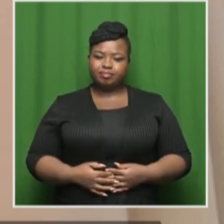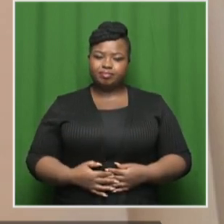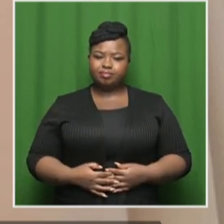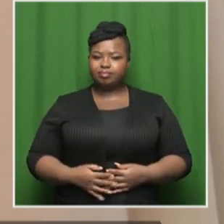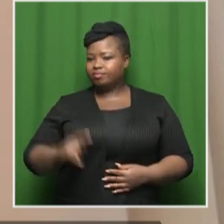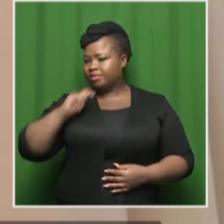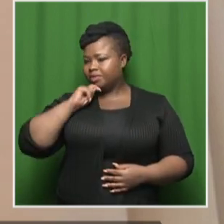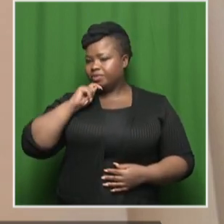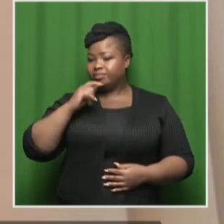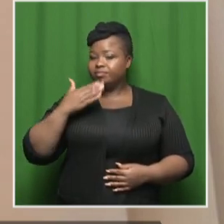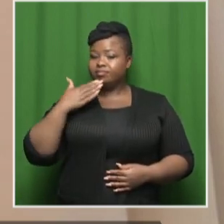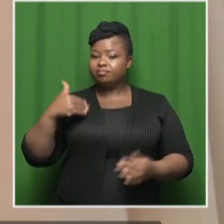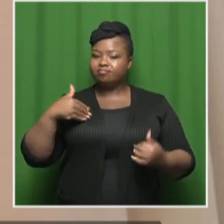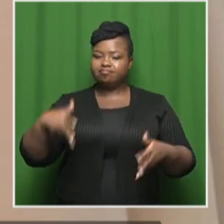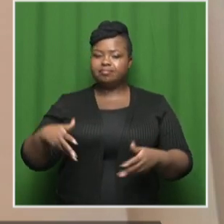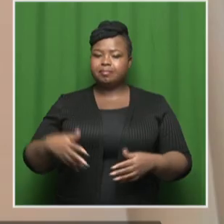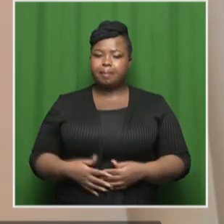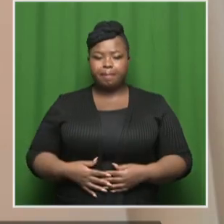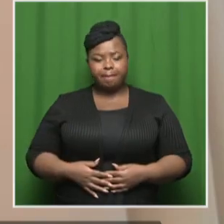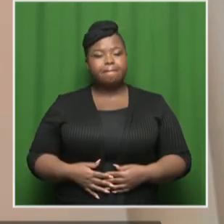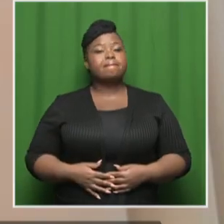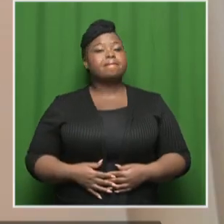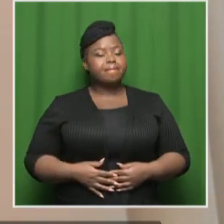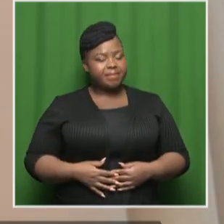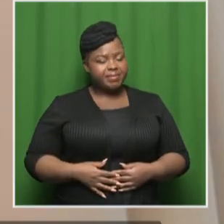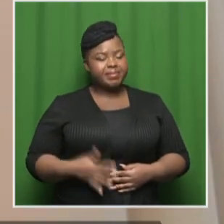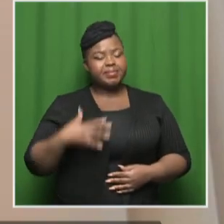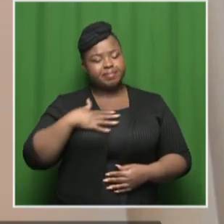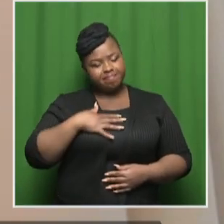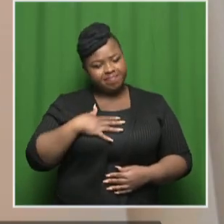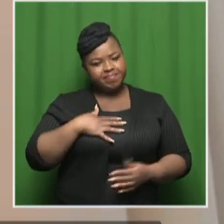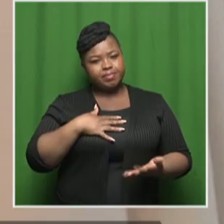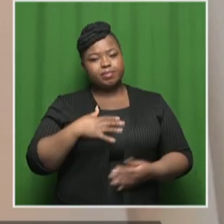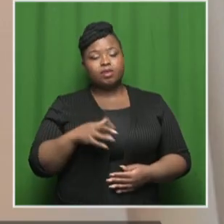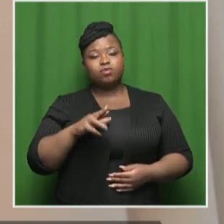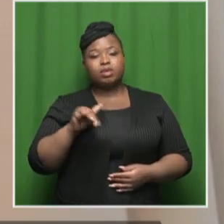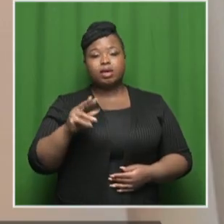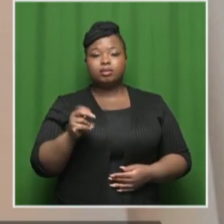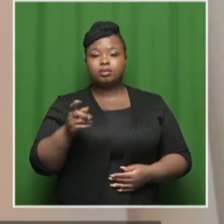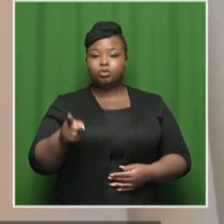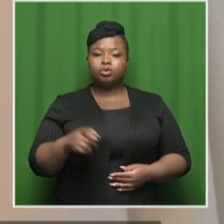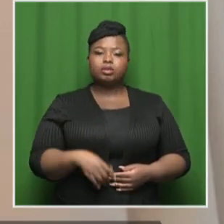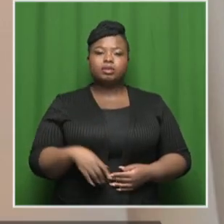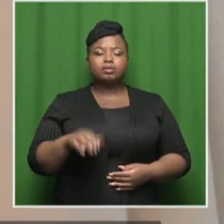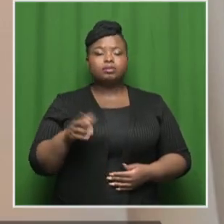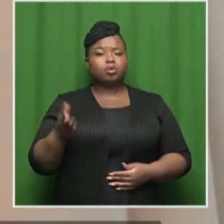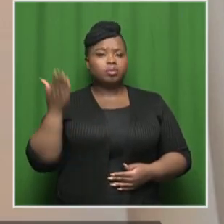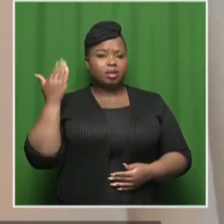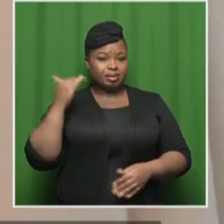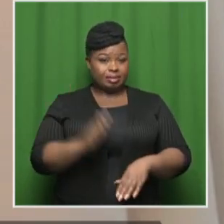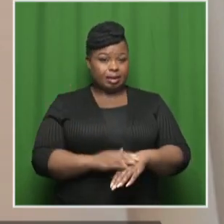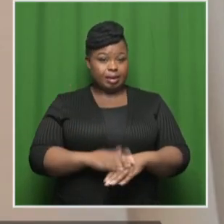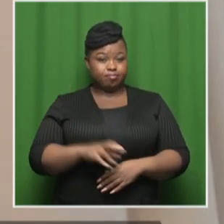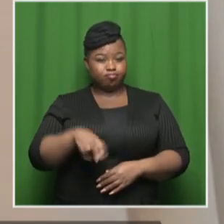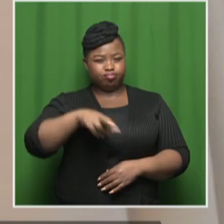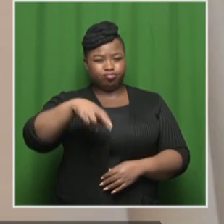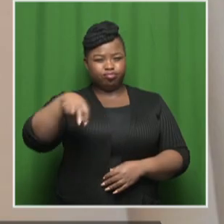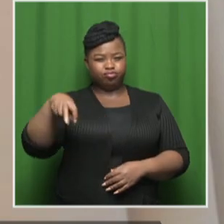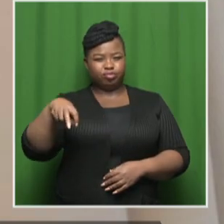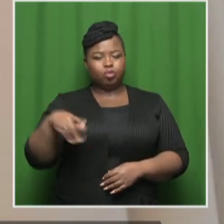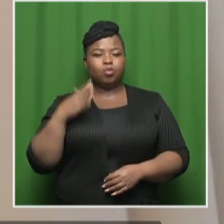Yeah, good morning, and thank you for the invitation. Absolutely, a pleasure. Now, Rian, you were SARU CEO the last time that this tour